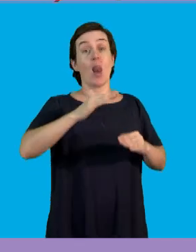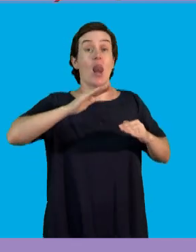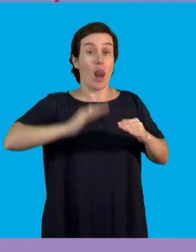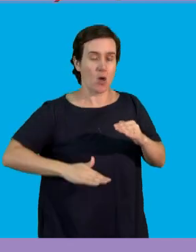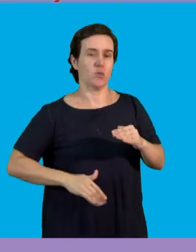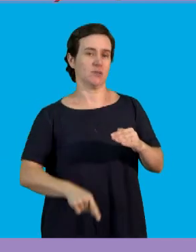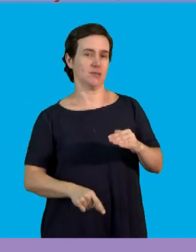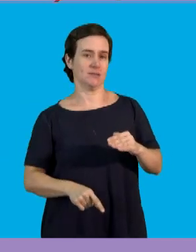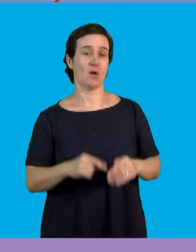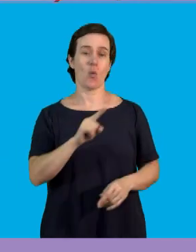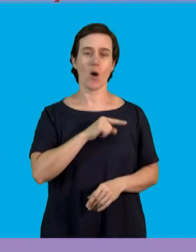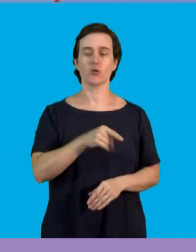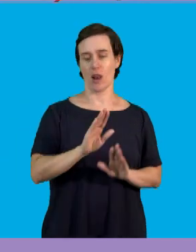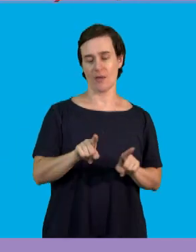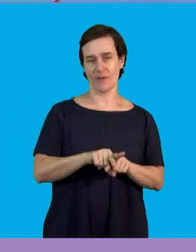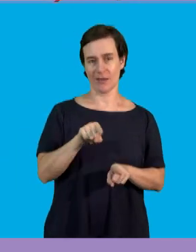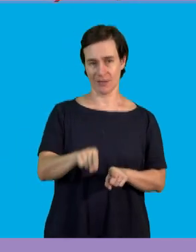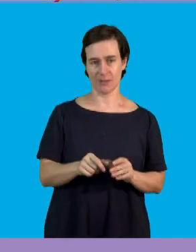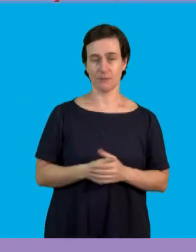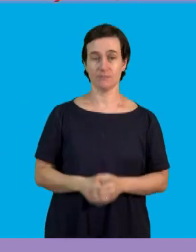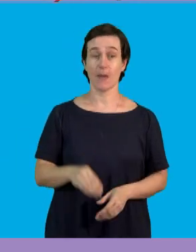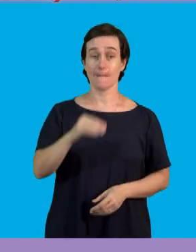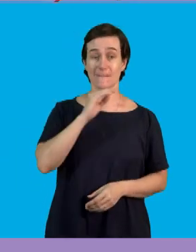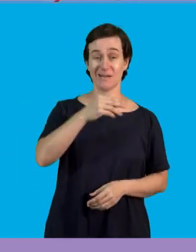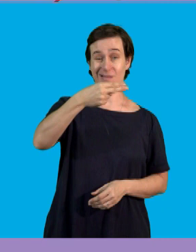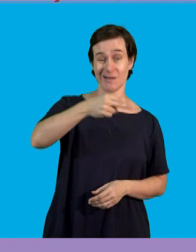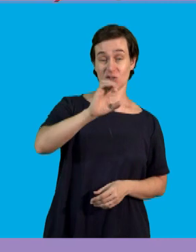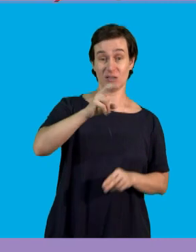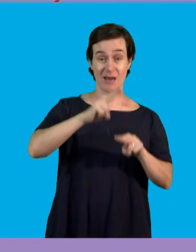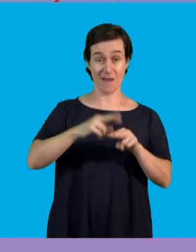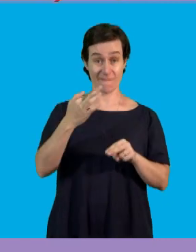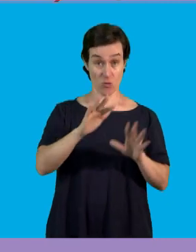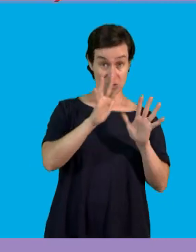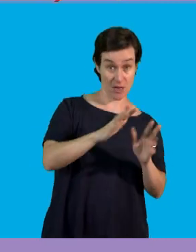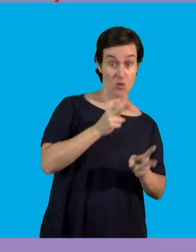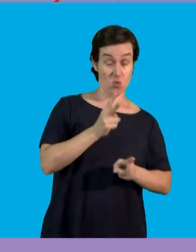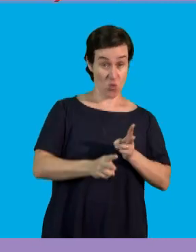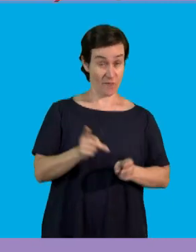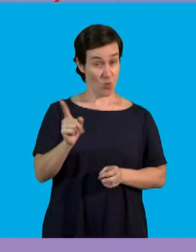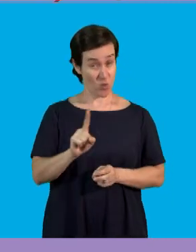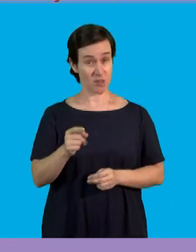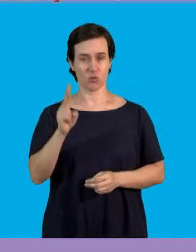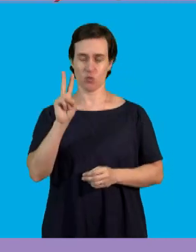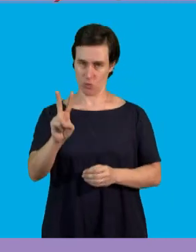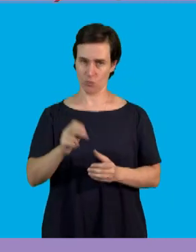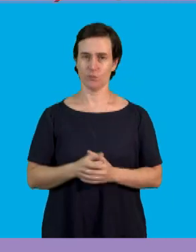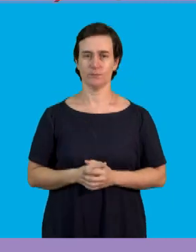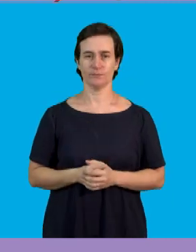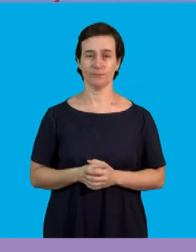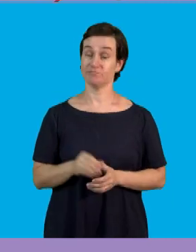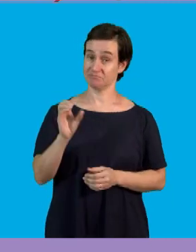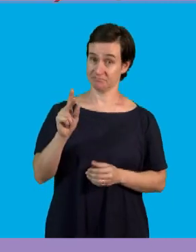just once, meaning we leave it as it is. It means that the HCF for 10 and 12 is just